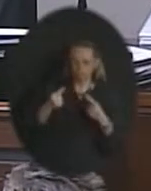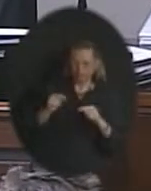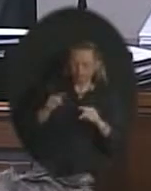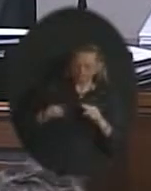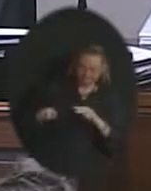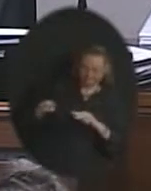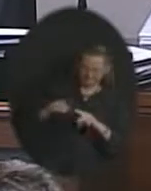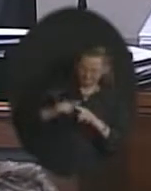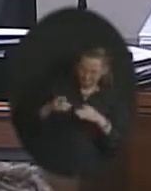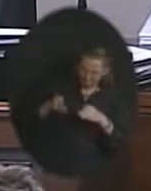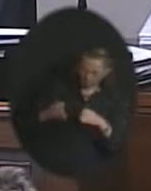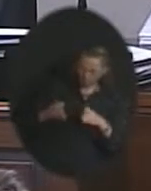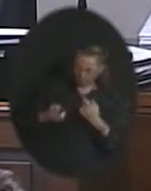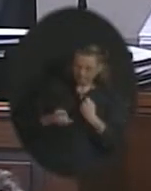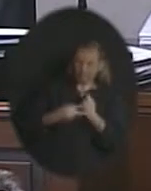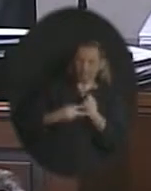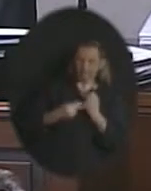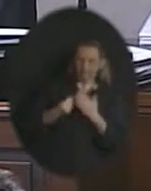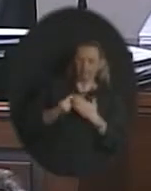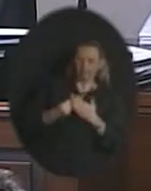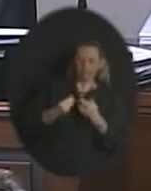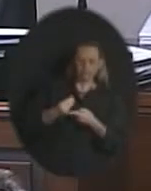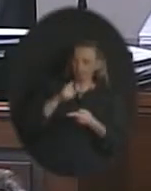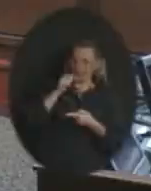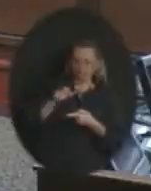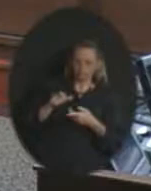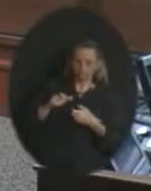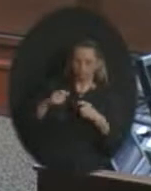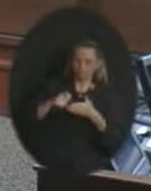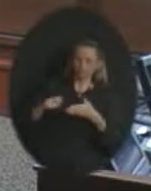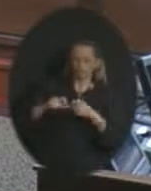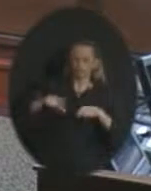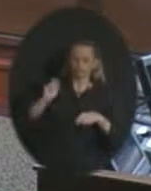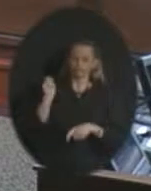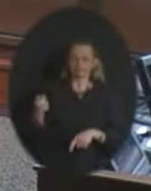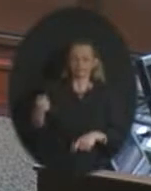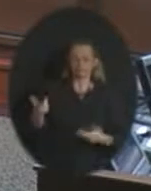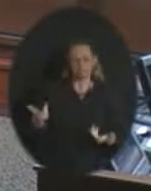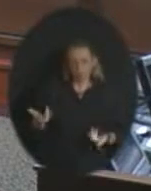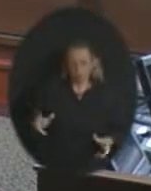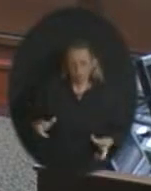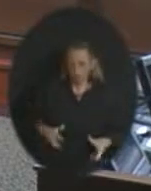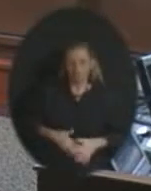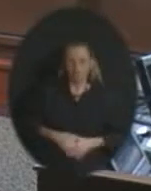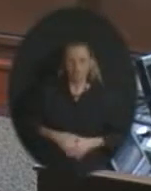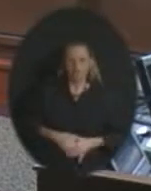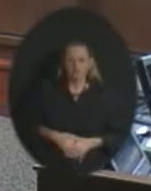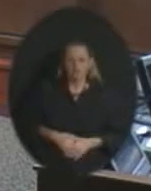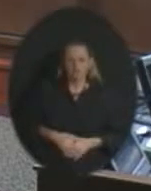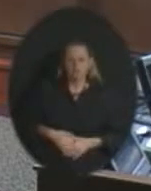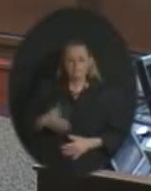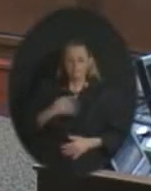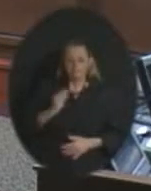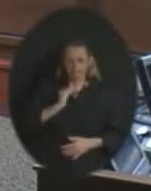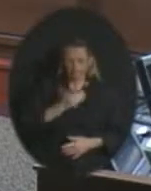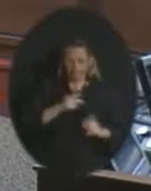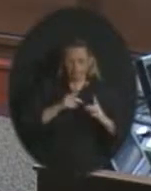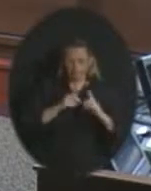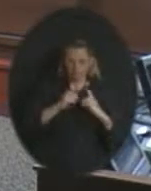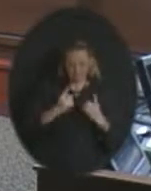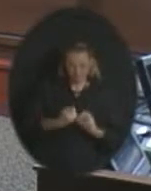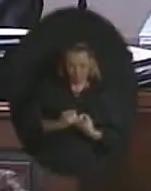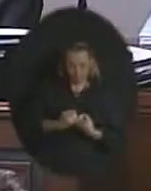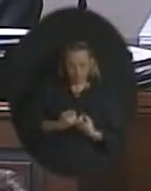being able to mm-hmm. save the taxpayers money, and this is just one of those options for us right now. And really, you know, the district employees